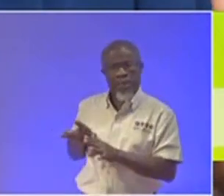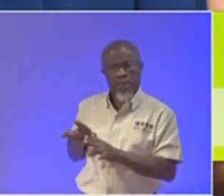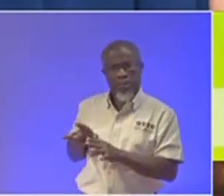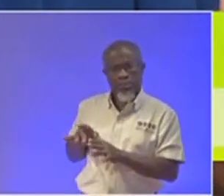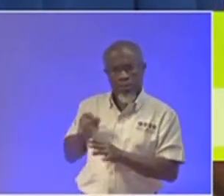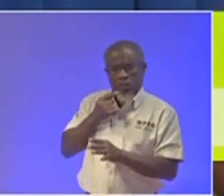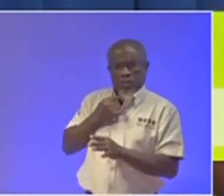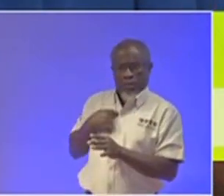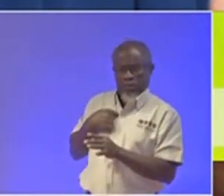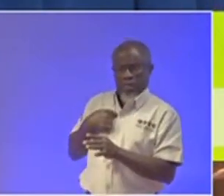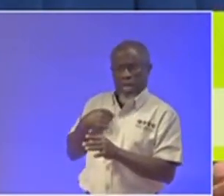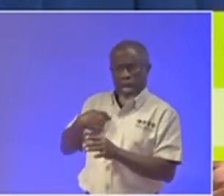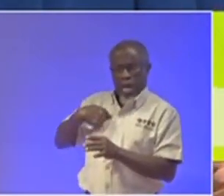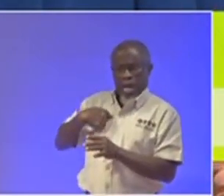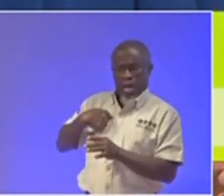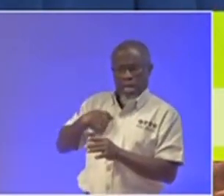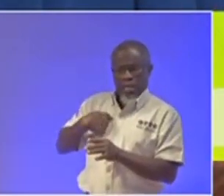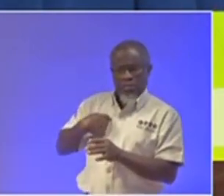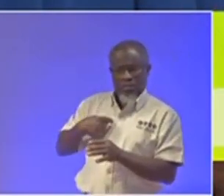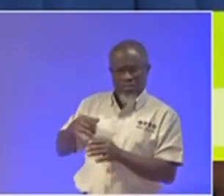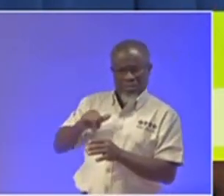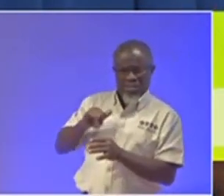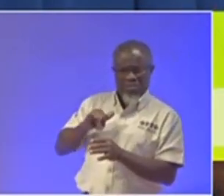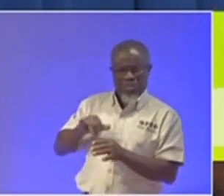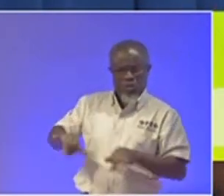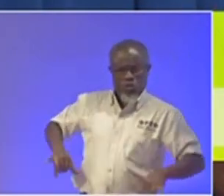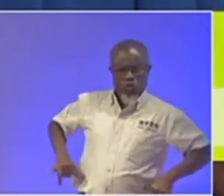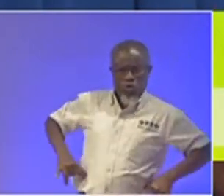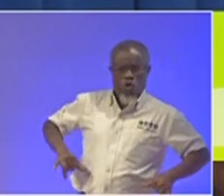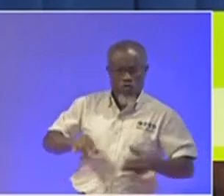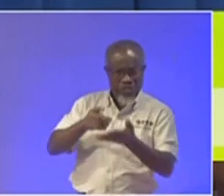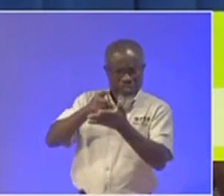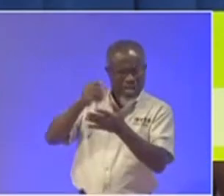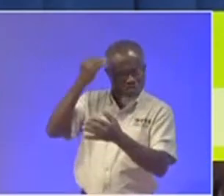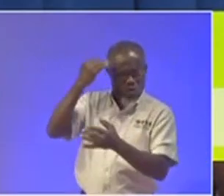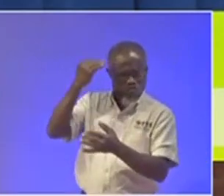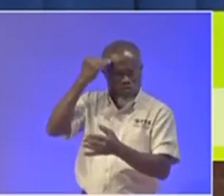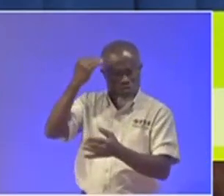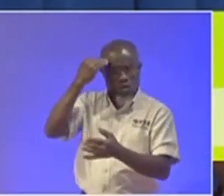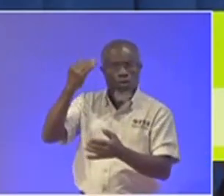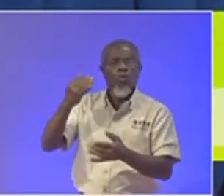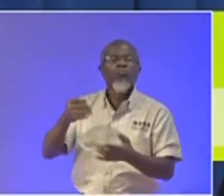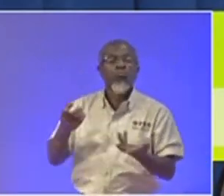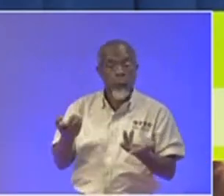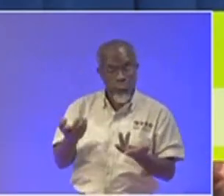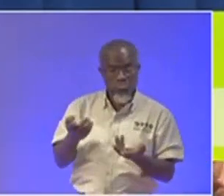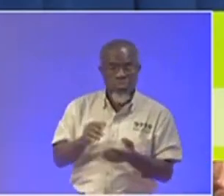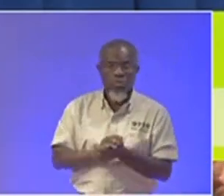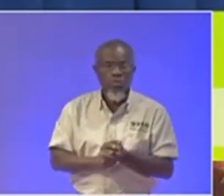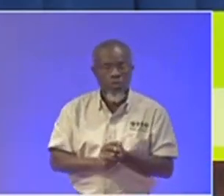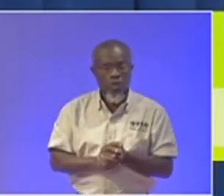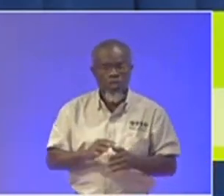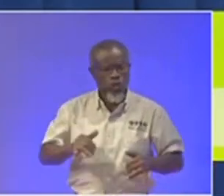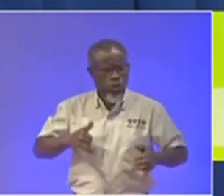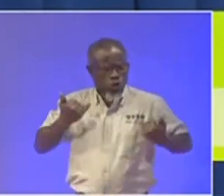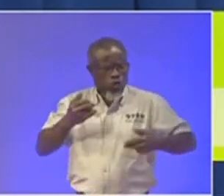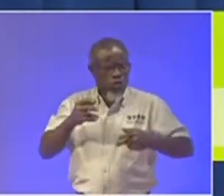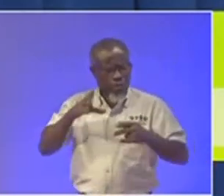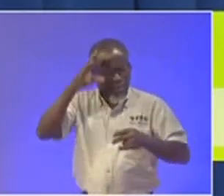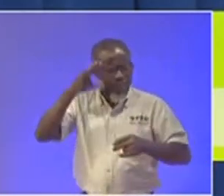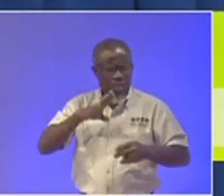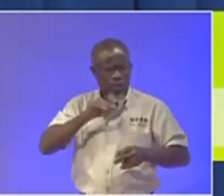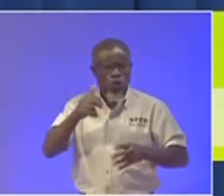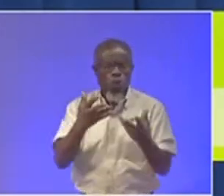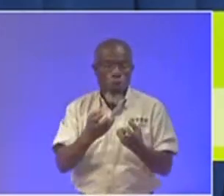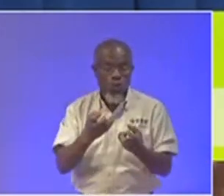you're less masculine because you loved reading. That hasn't changed. Young men don't want to be seen reading because